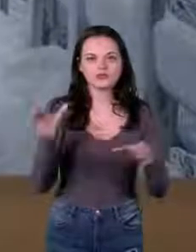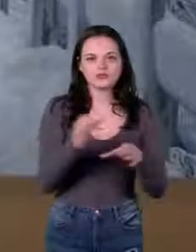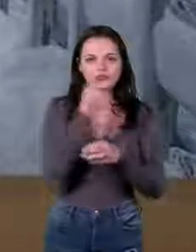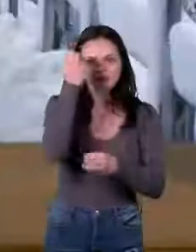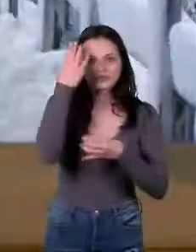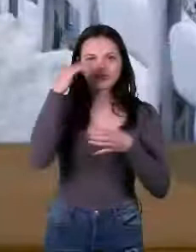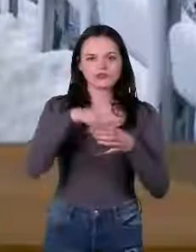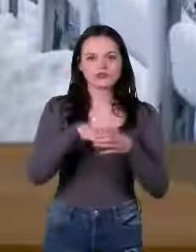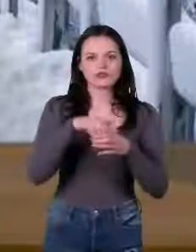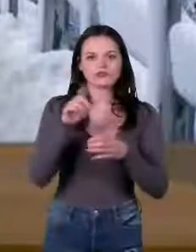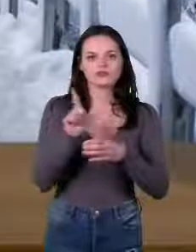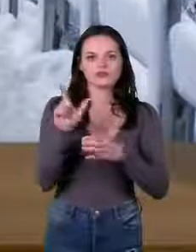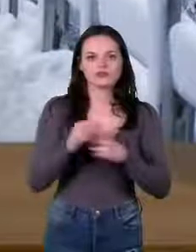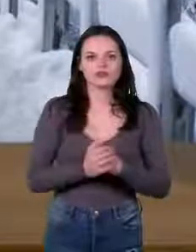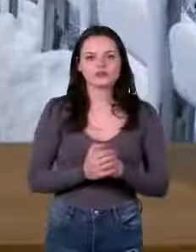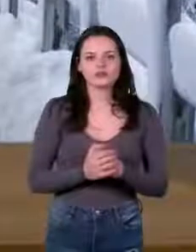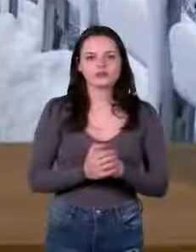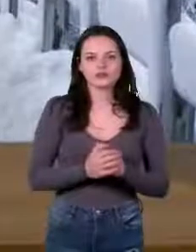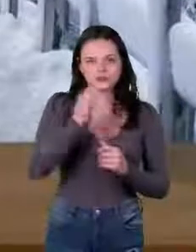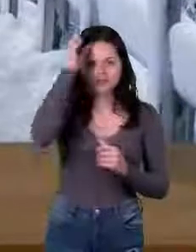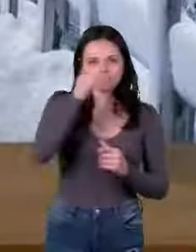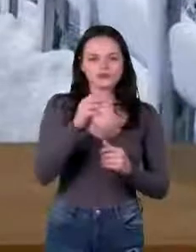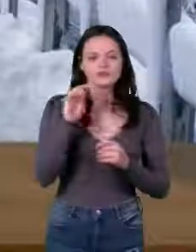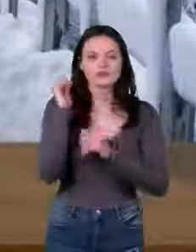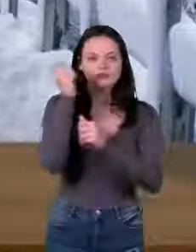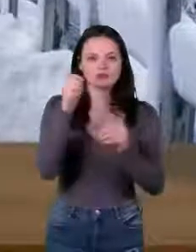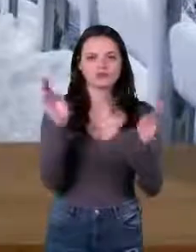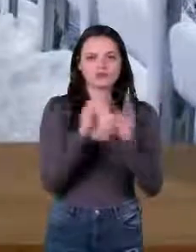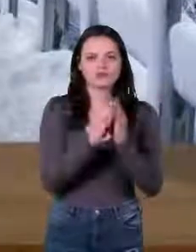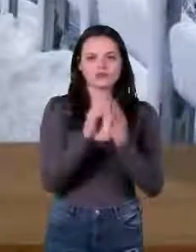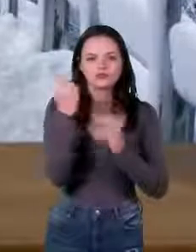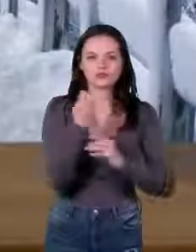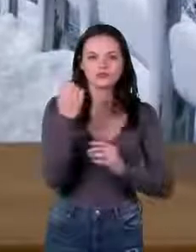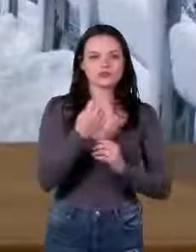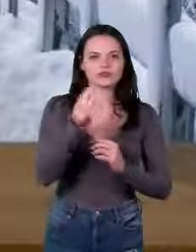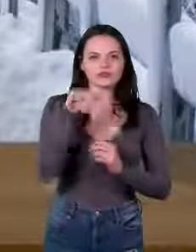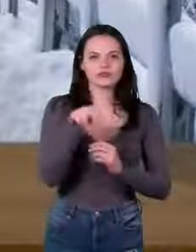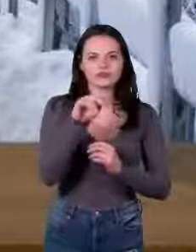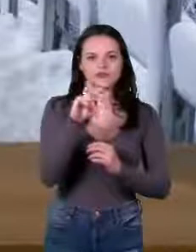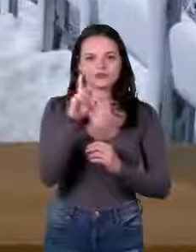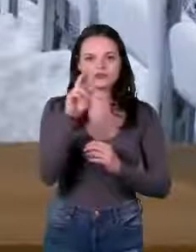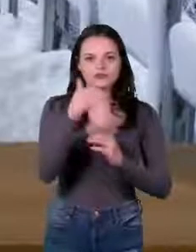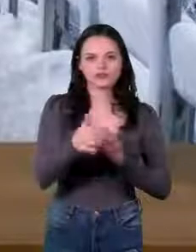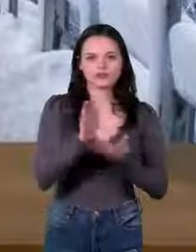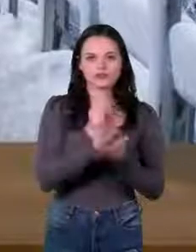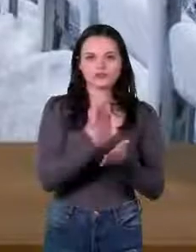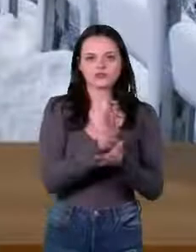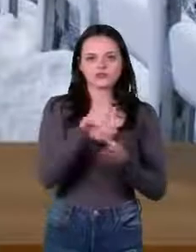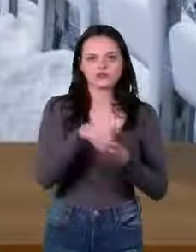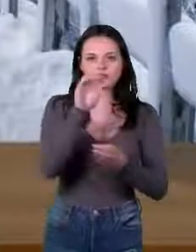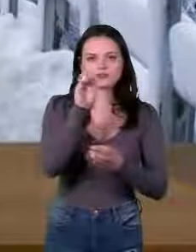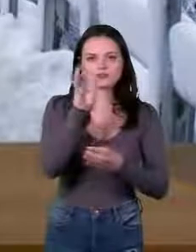Bleem. In sports news, a boys' tennis sign-up meeting will be held on Tuesday, January 23rd, immediately after school, in the